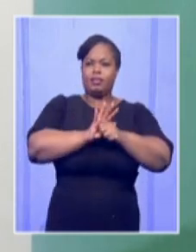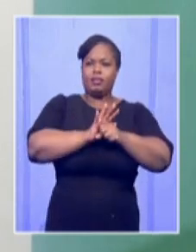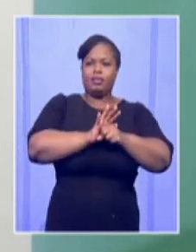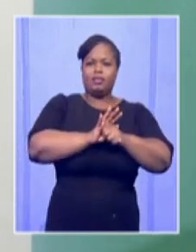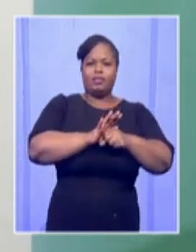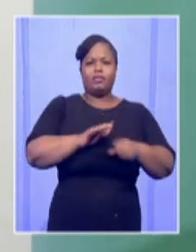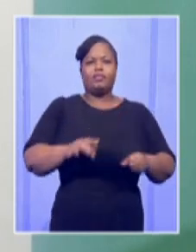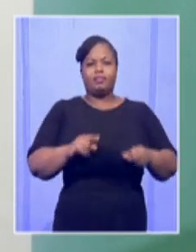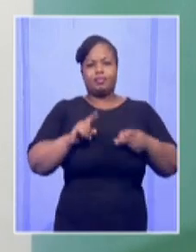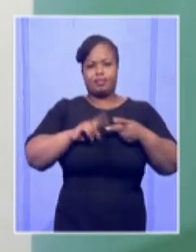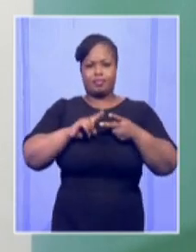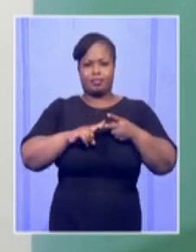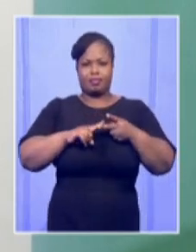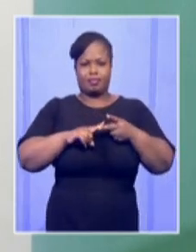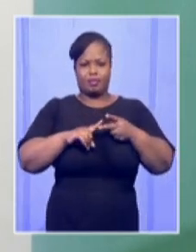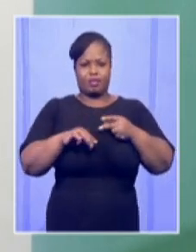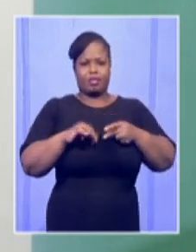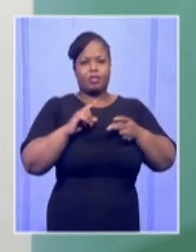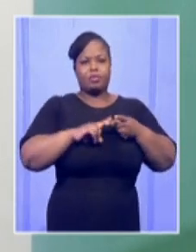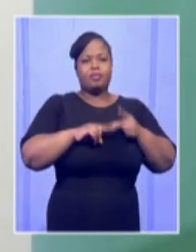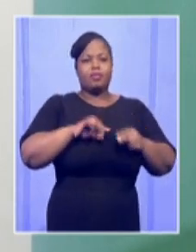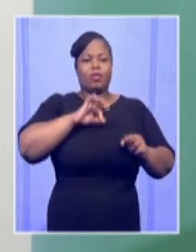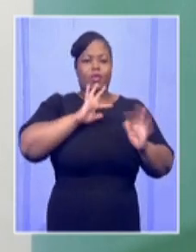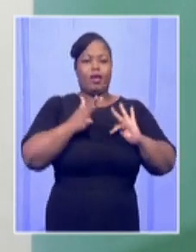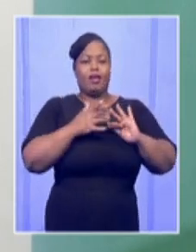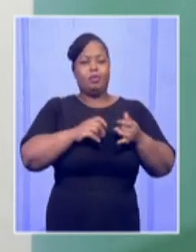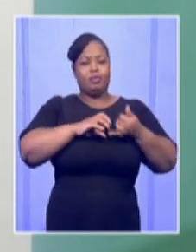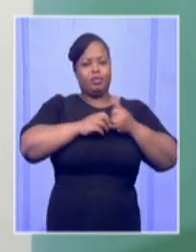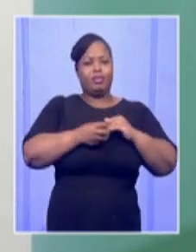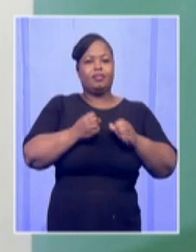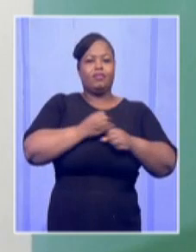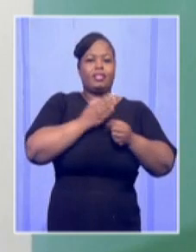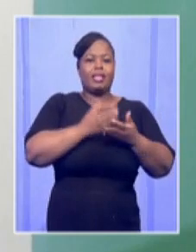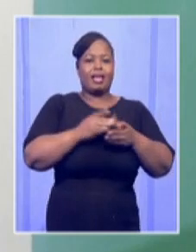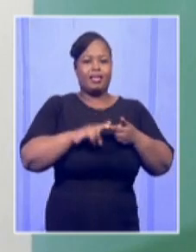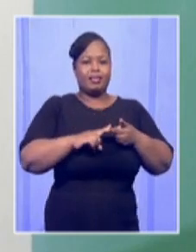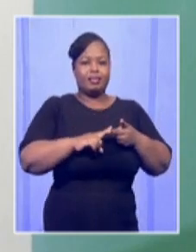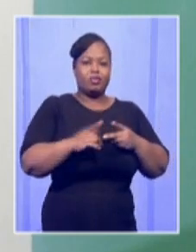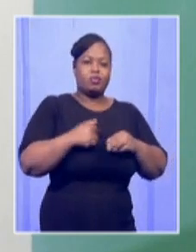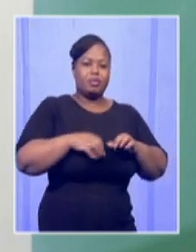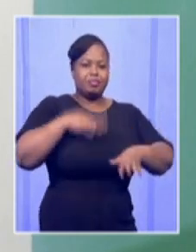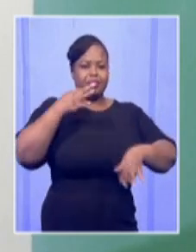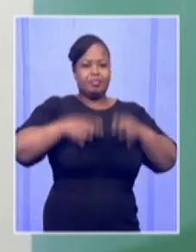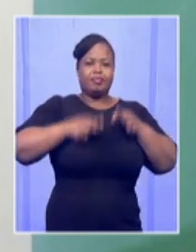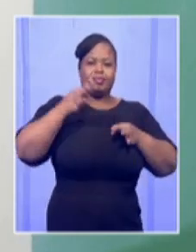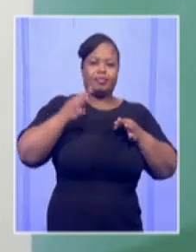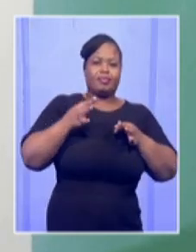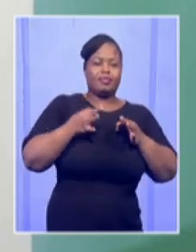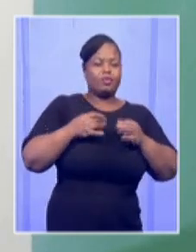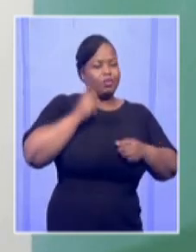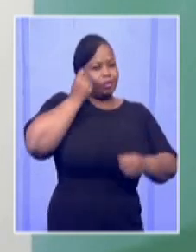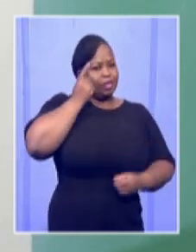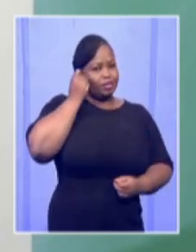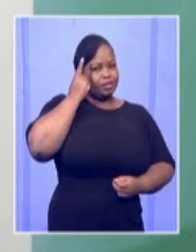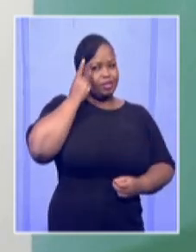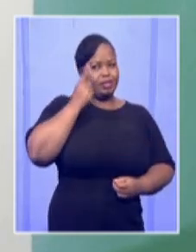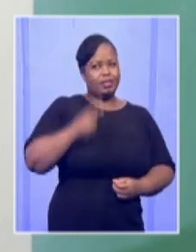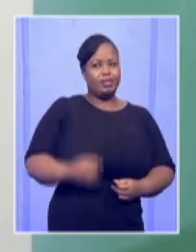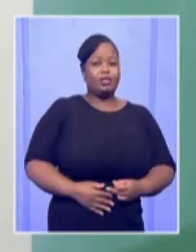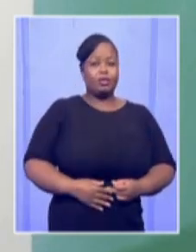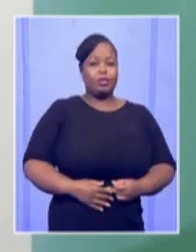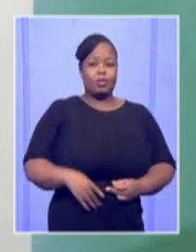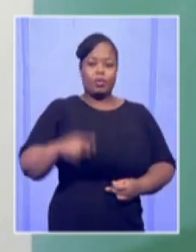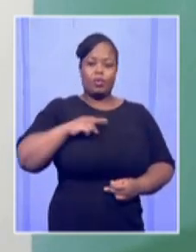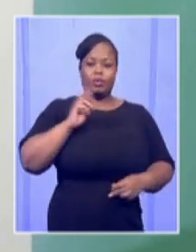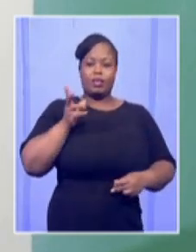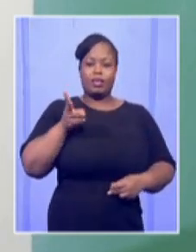the policy choices we can derive from having done that analysis of understanding the effects of this